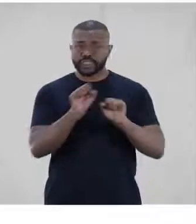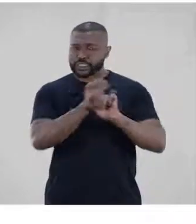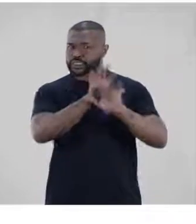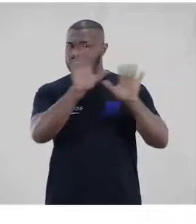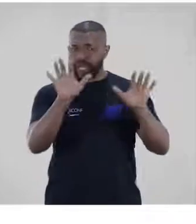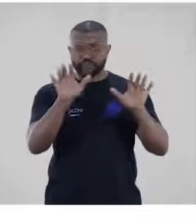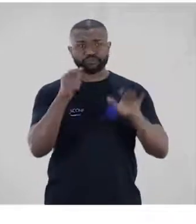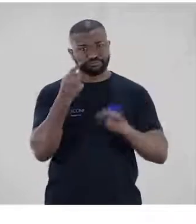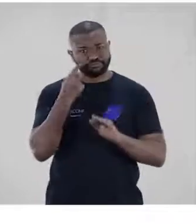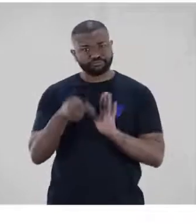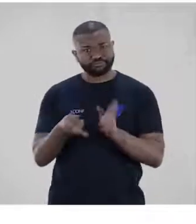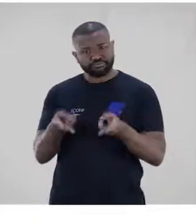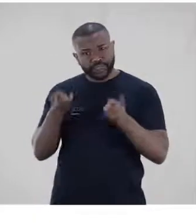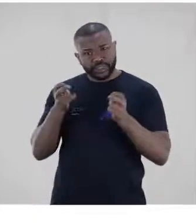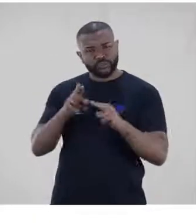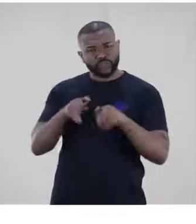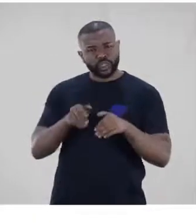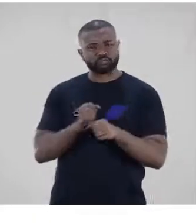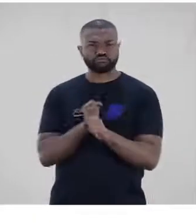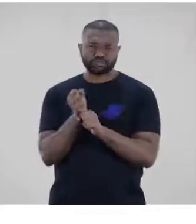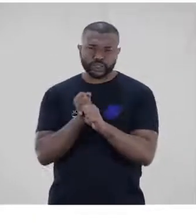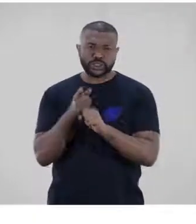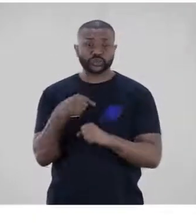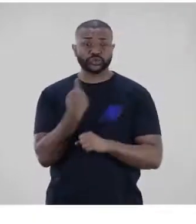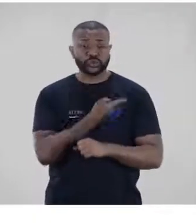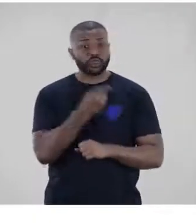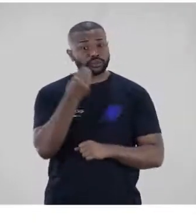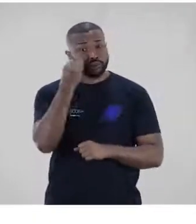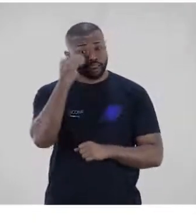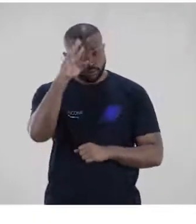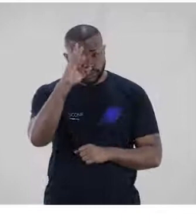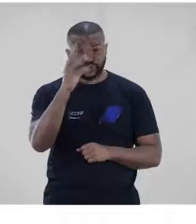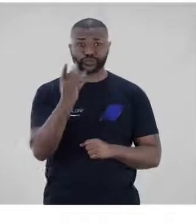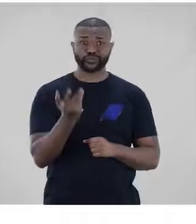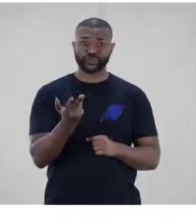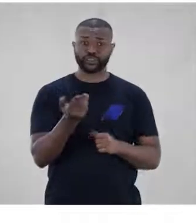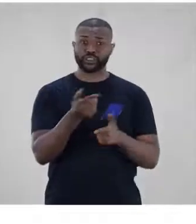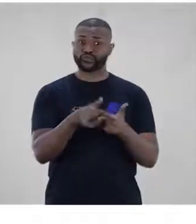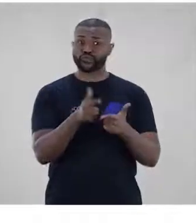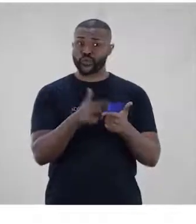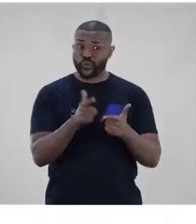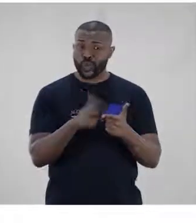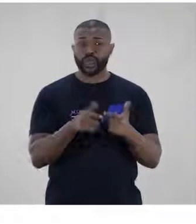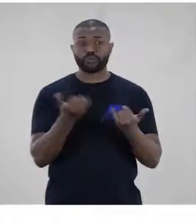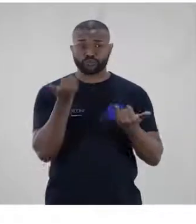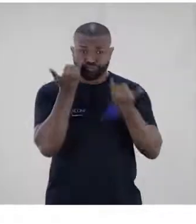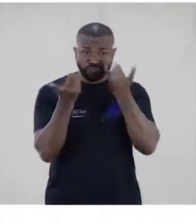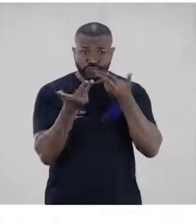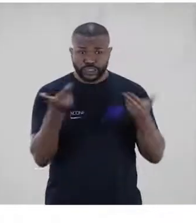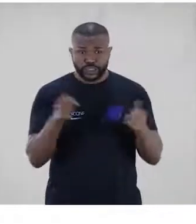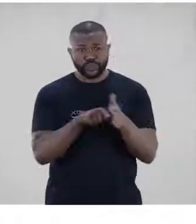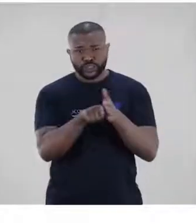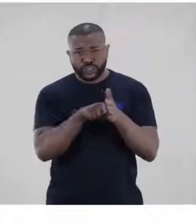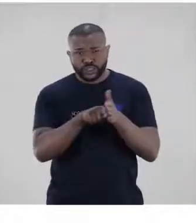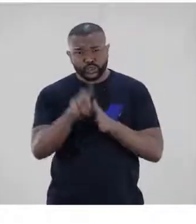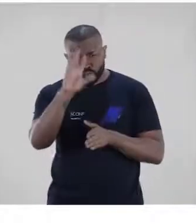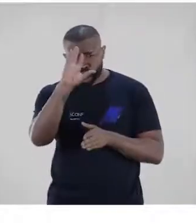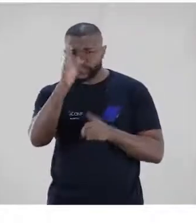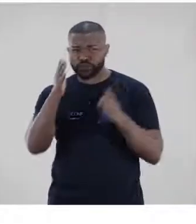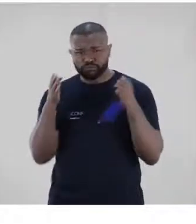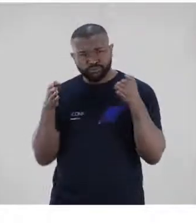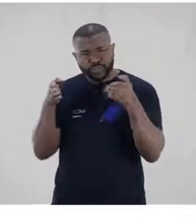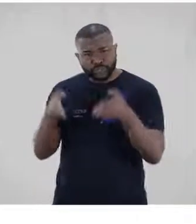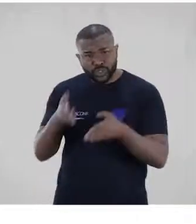is very much clear in this picture, that for decades we've been trying to solve the problem of analytical data with centralized